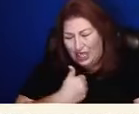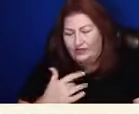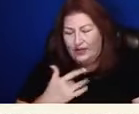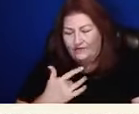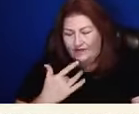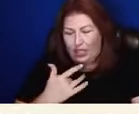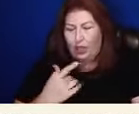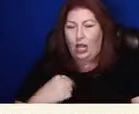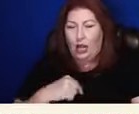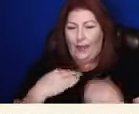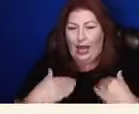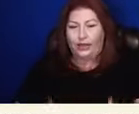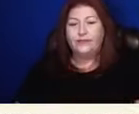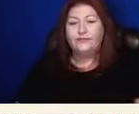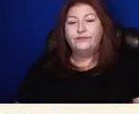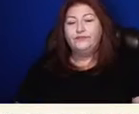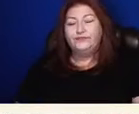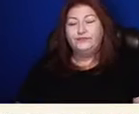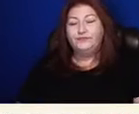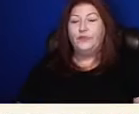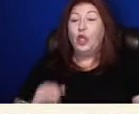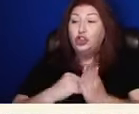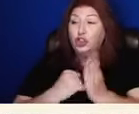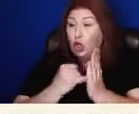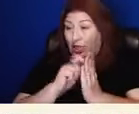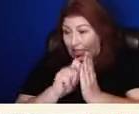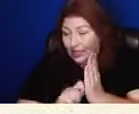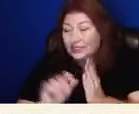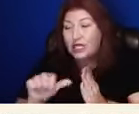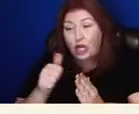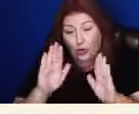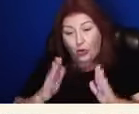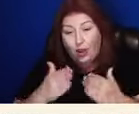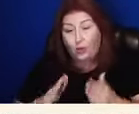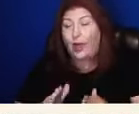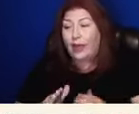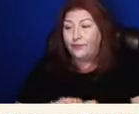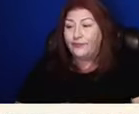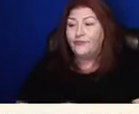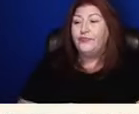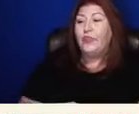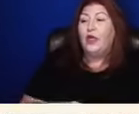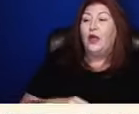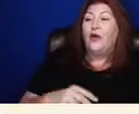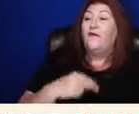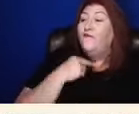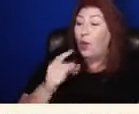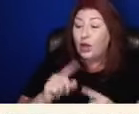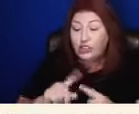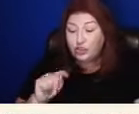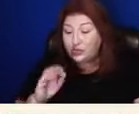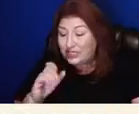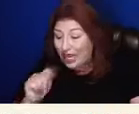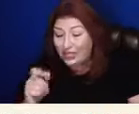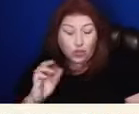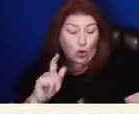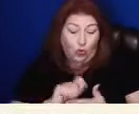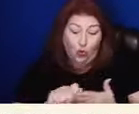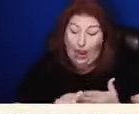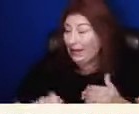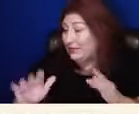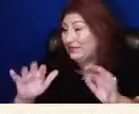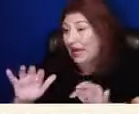here. Journaling is another great way, whether that's through voice to text or writing or typing, whatever